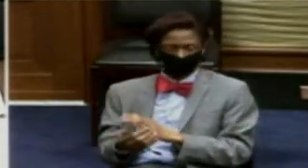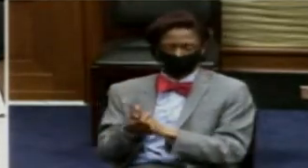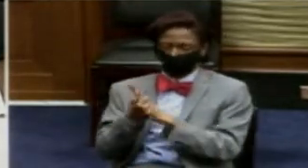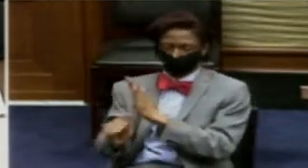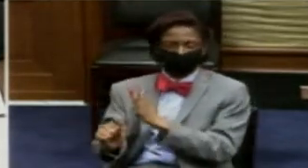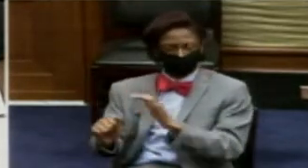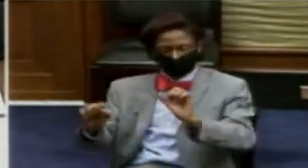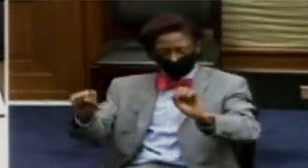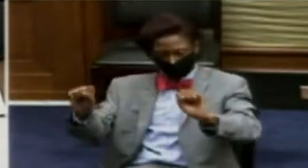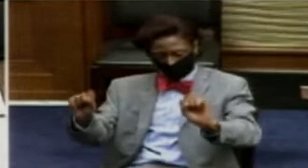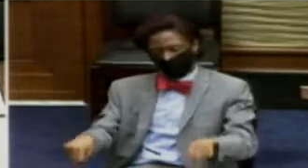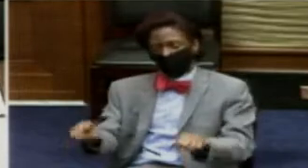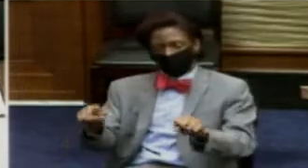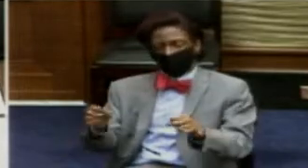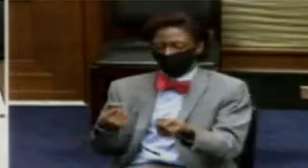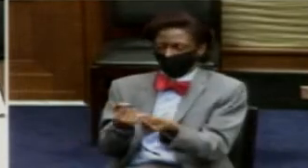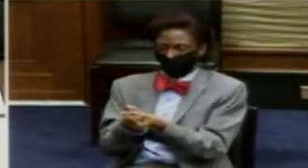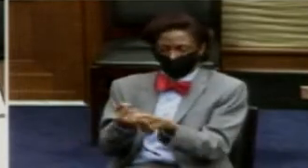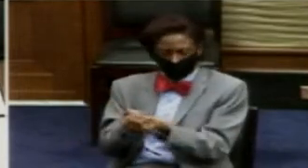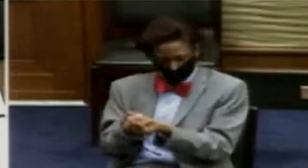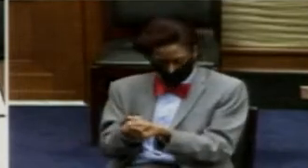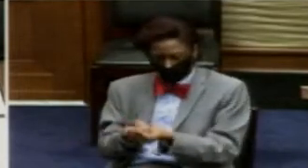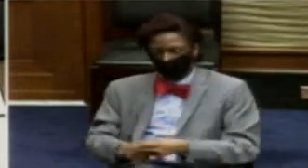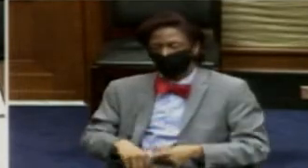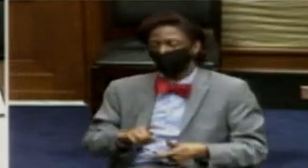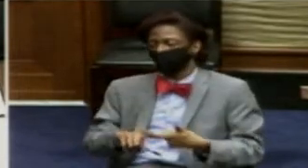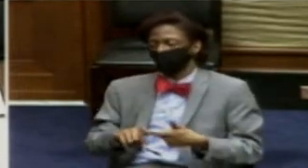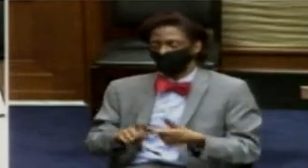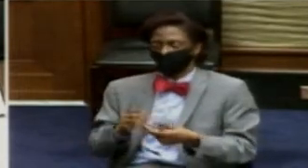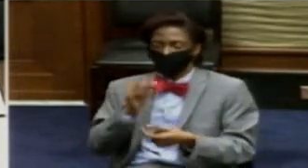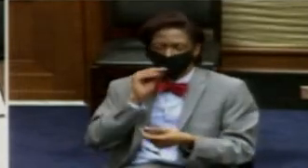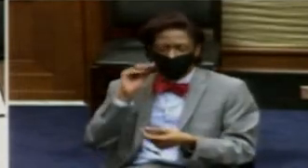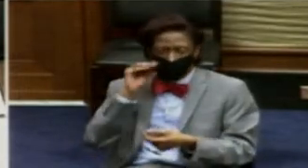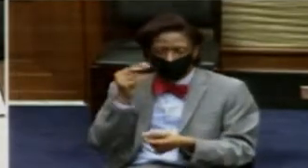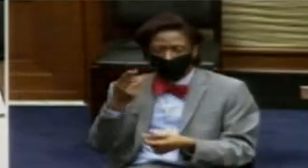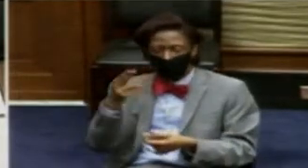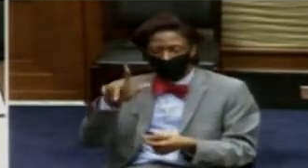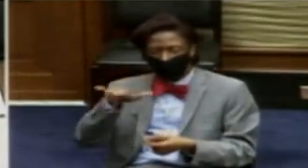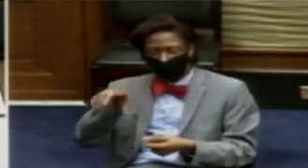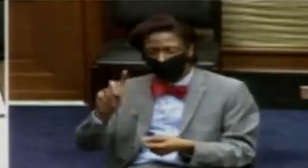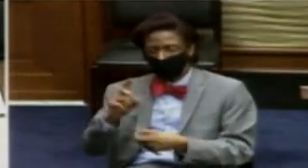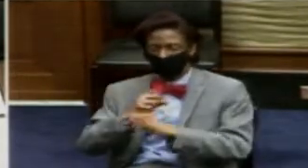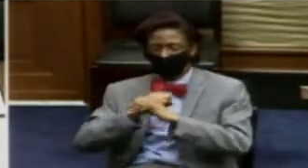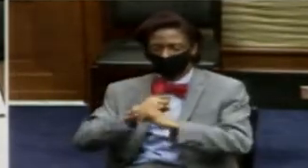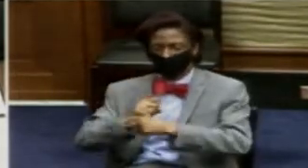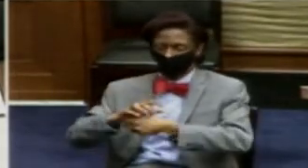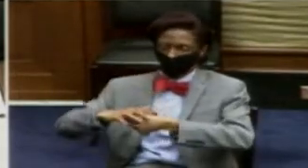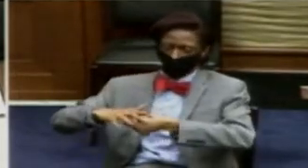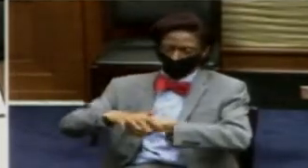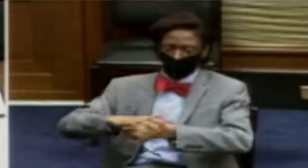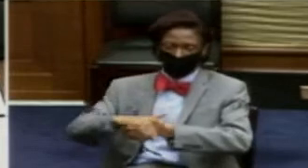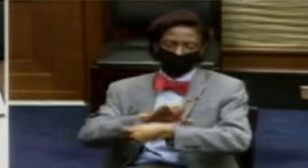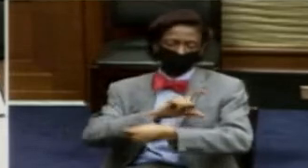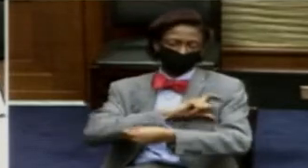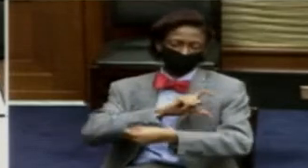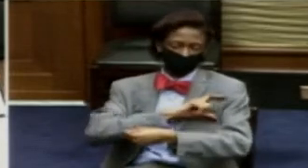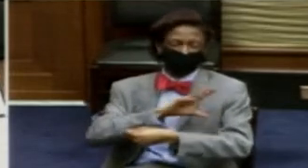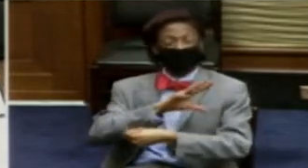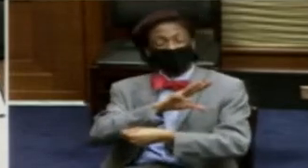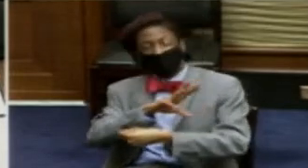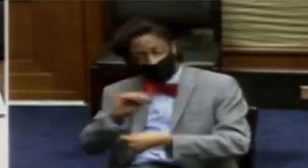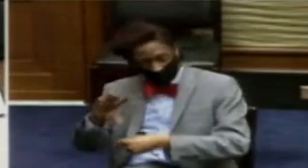capable of supporting its homeland security, its local policing, and to be a part of the